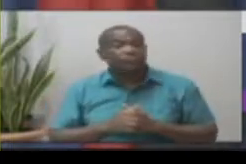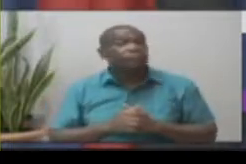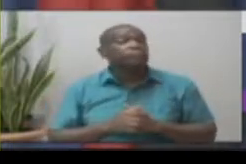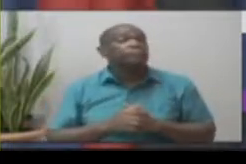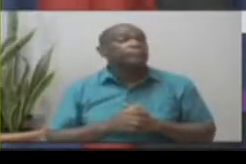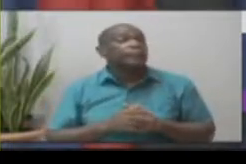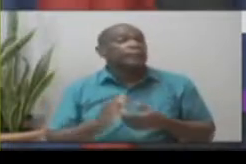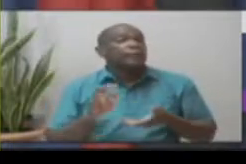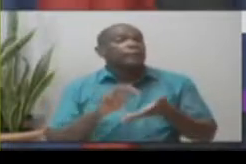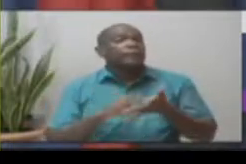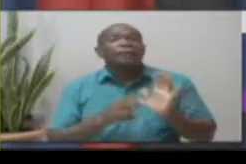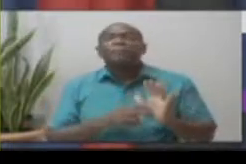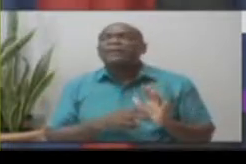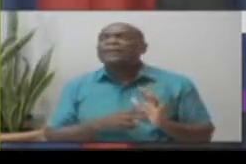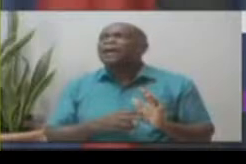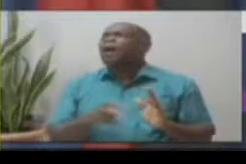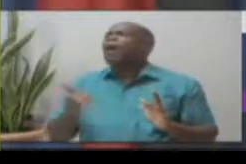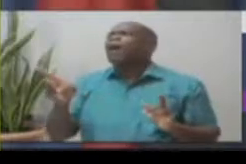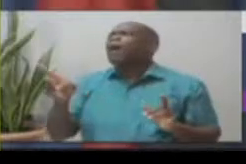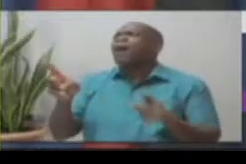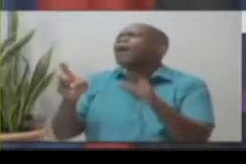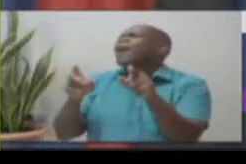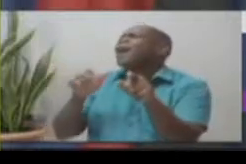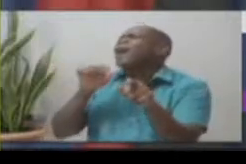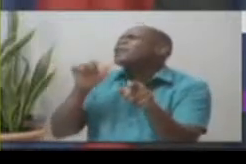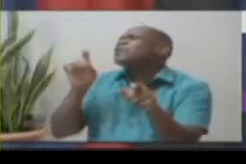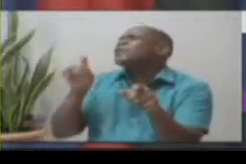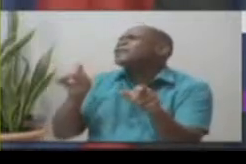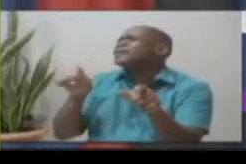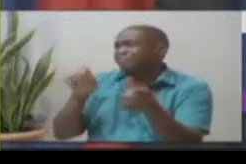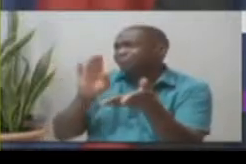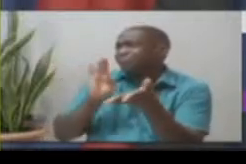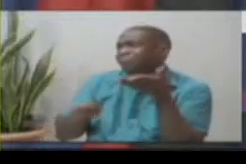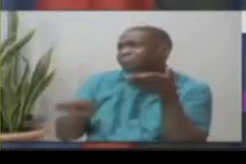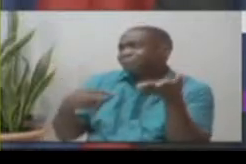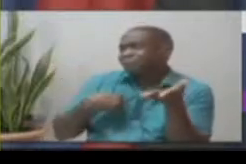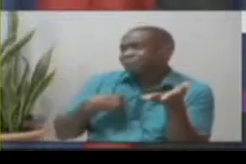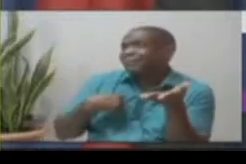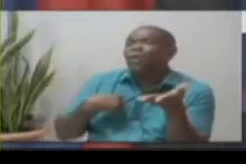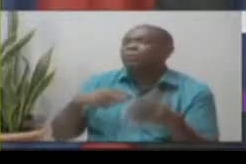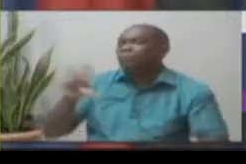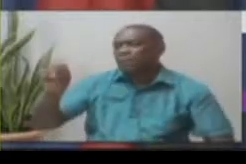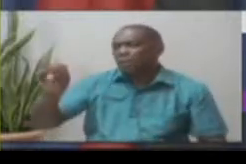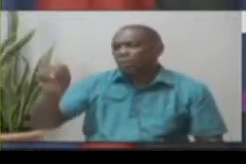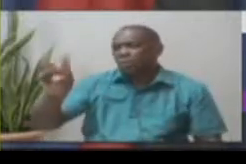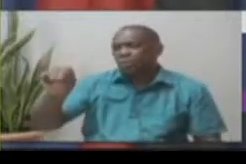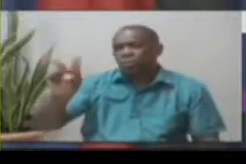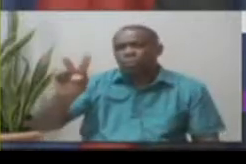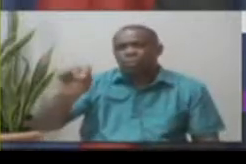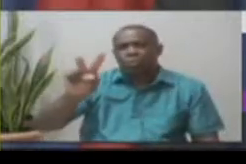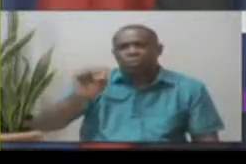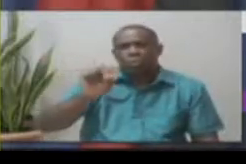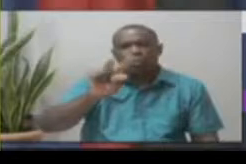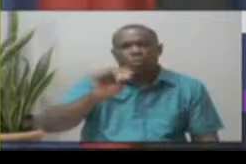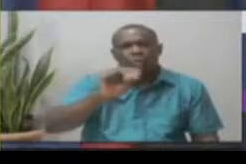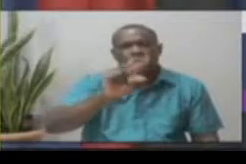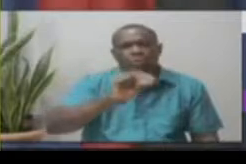us should descend upon a location and create a